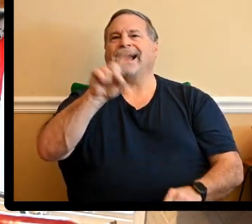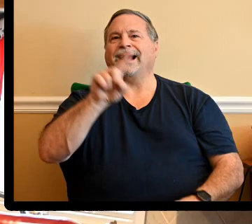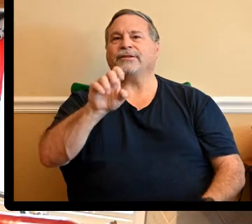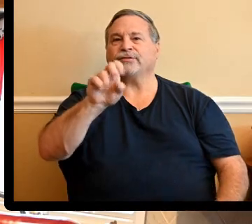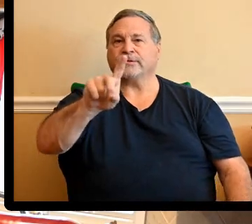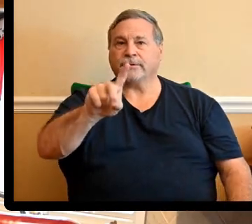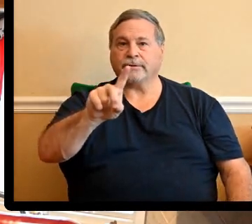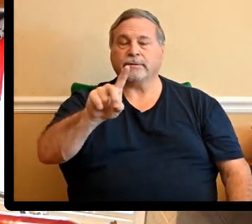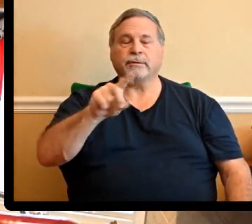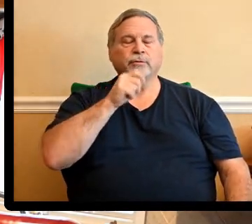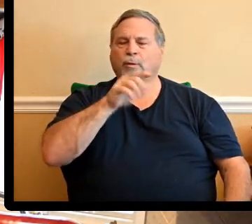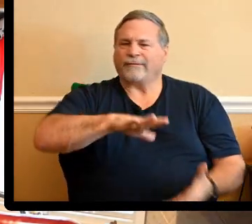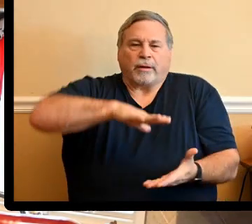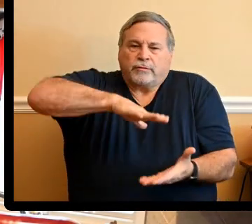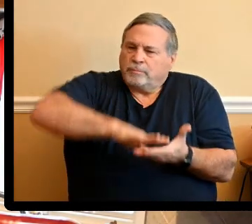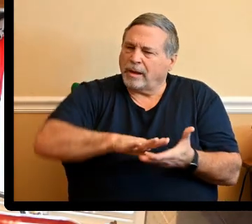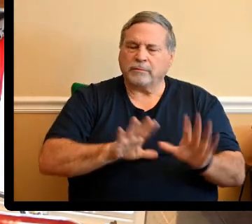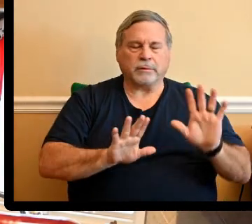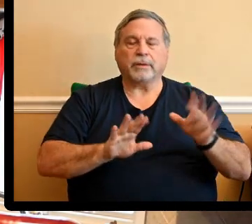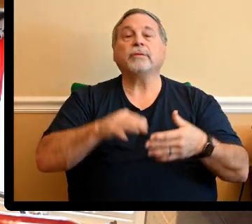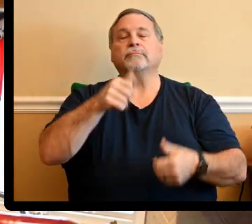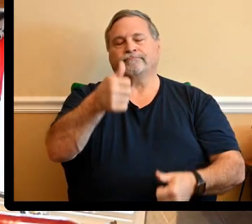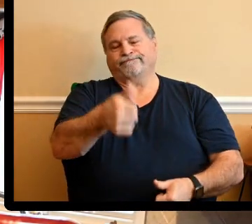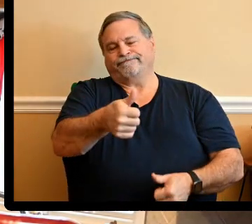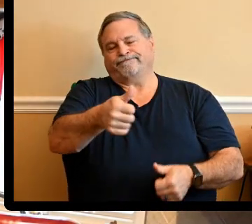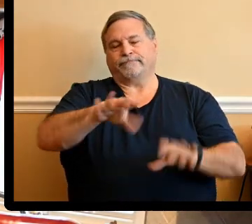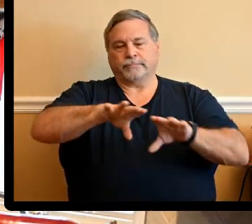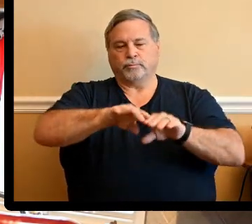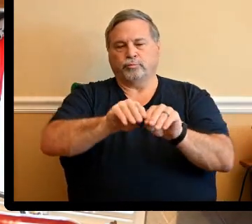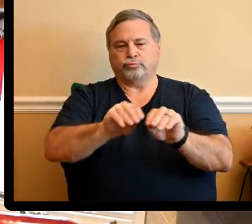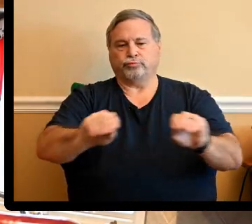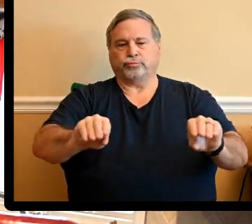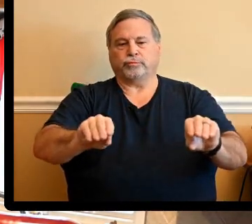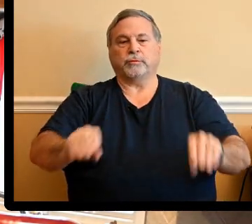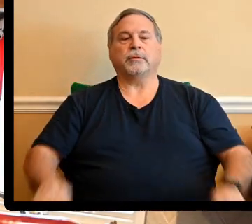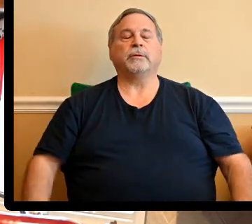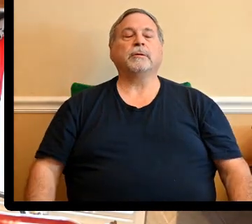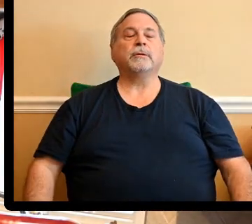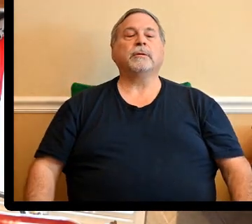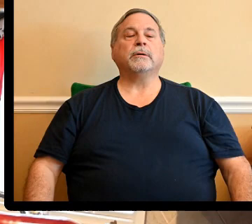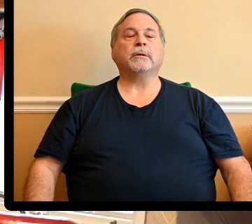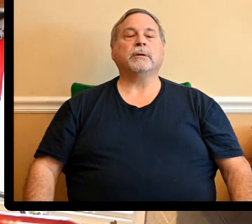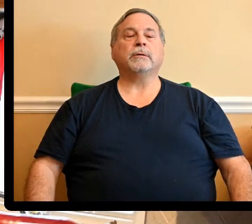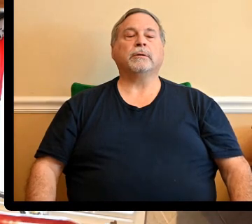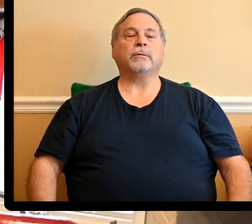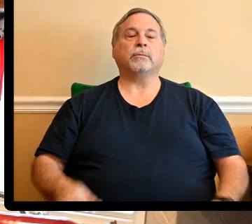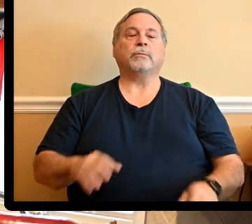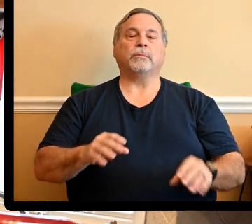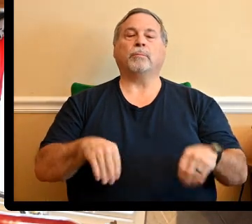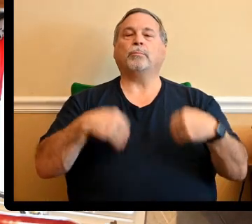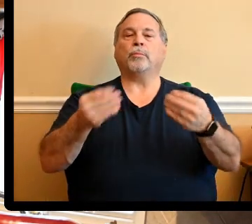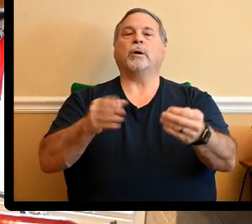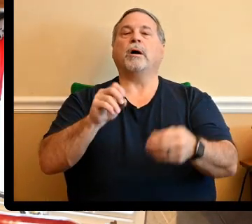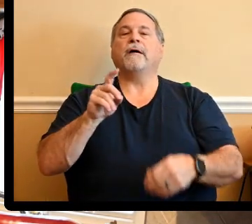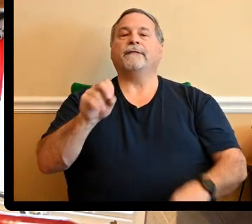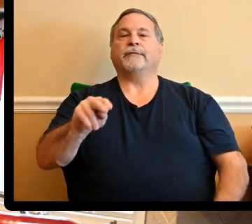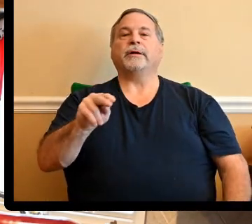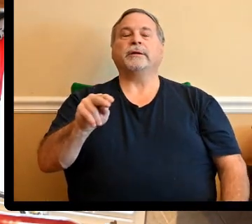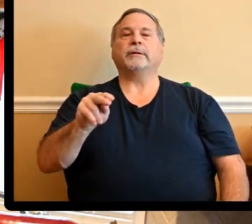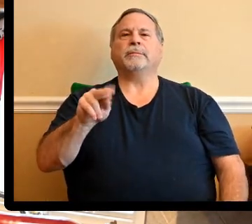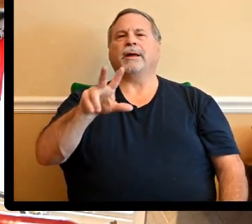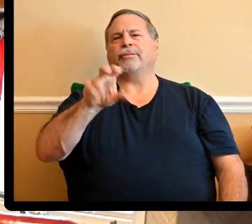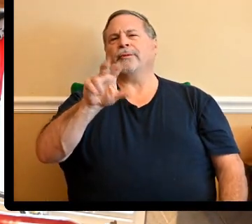smush them down, make them flat. They'll go flat on their own. And we'll keep doing this. We're going to put them in the